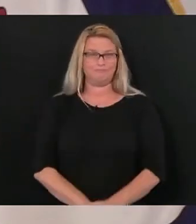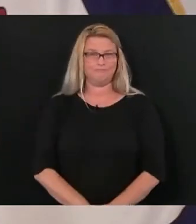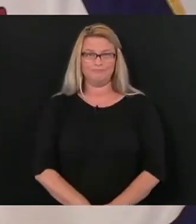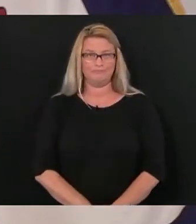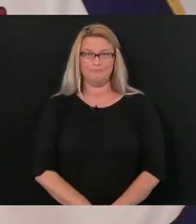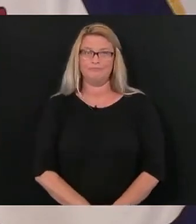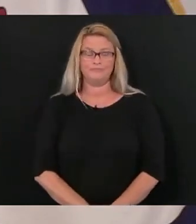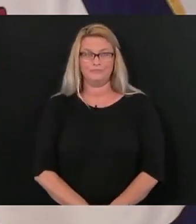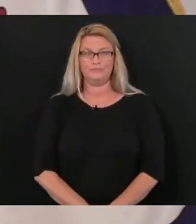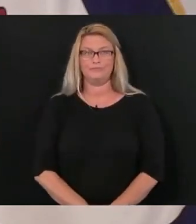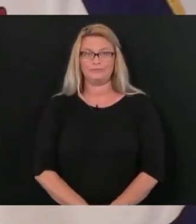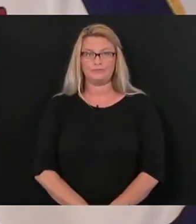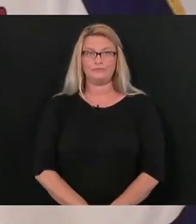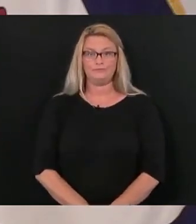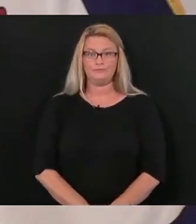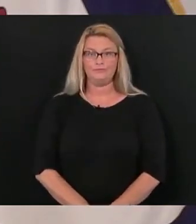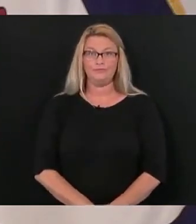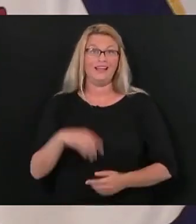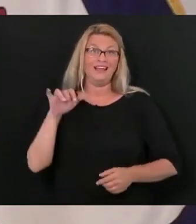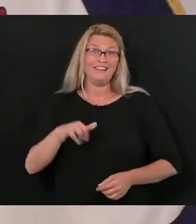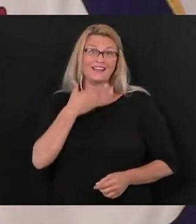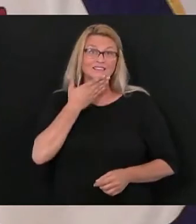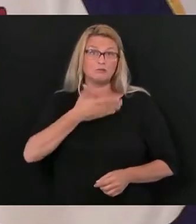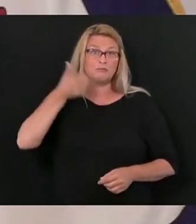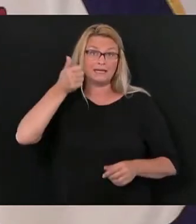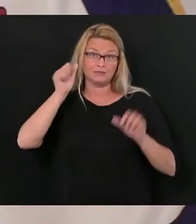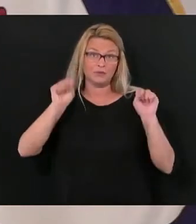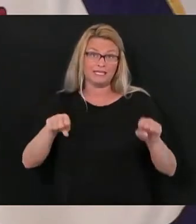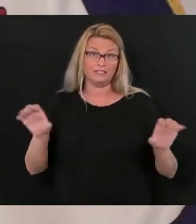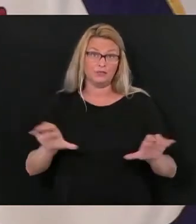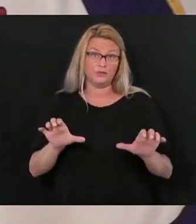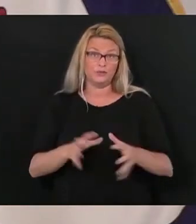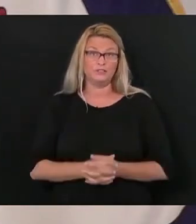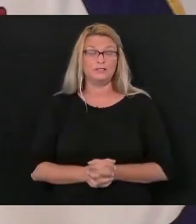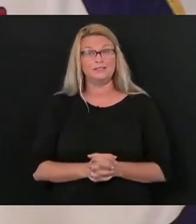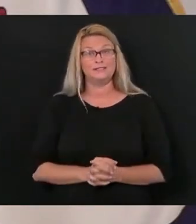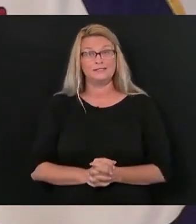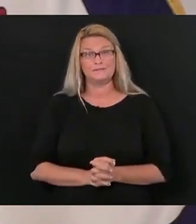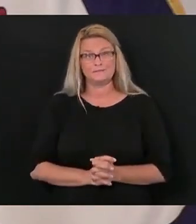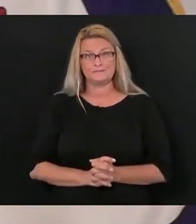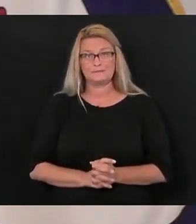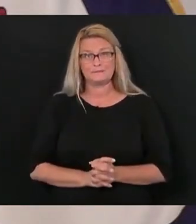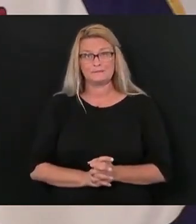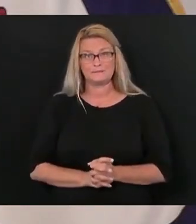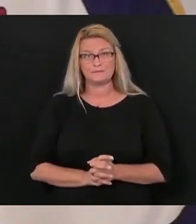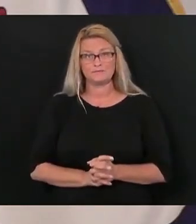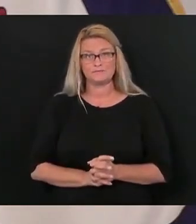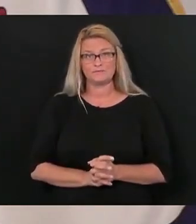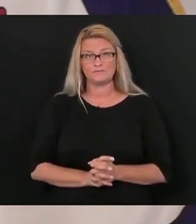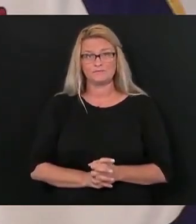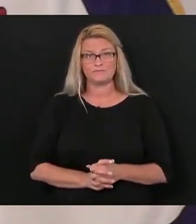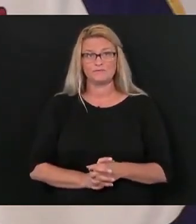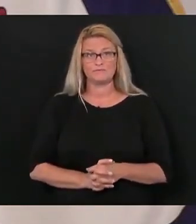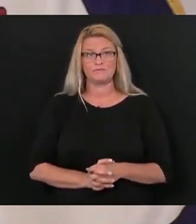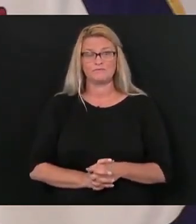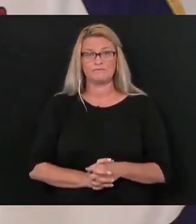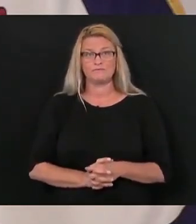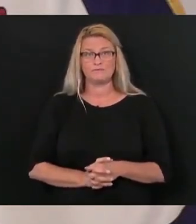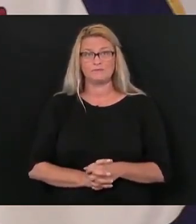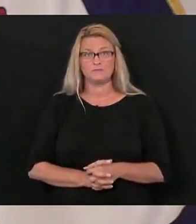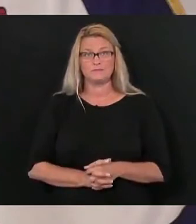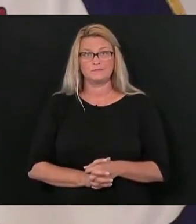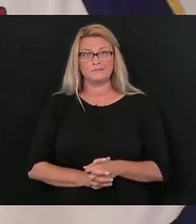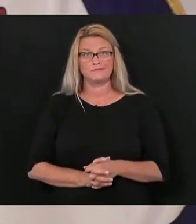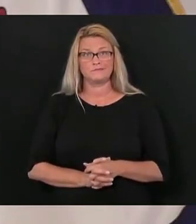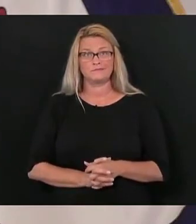This is the very, very best that we can possibly do. And the other thing it will do more than anything, it gives